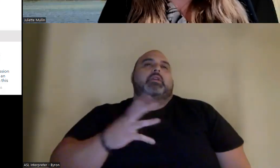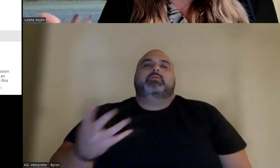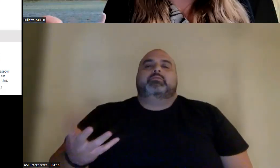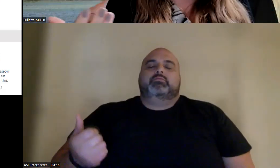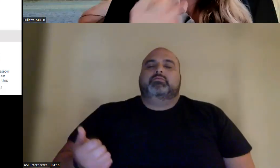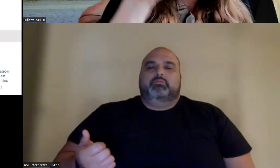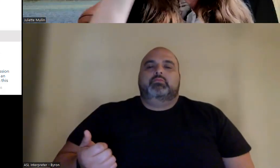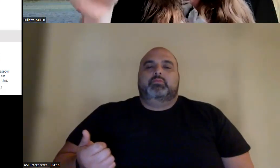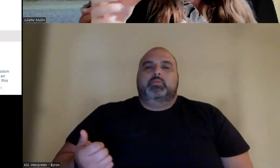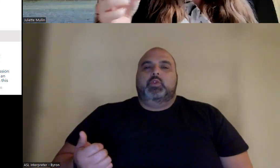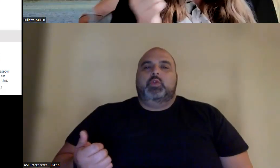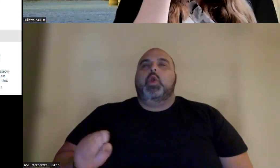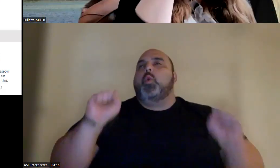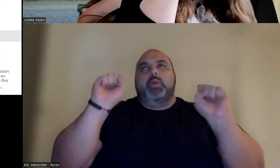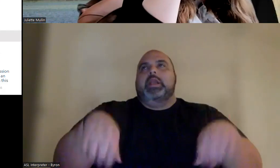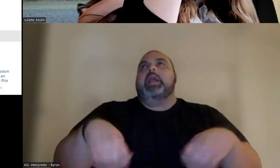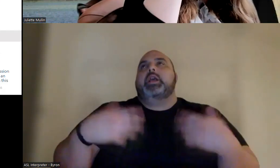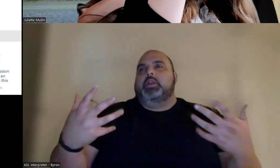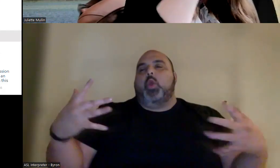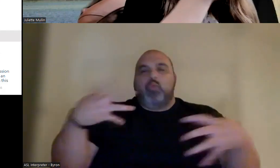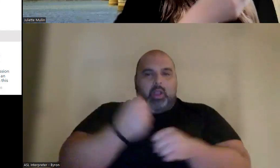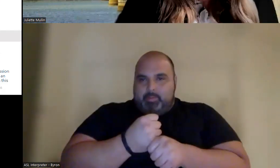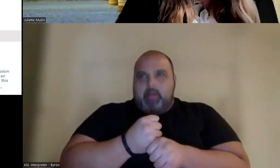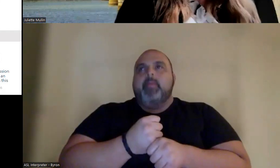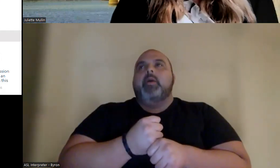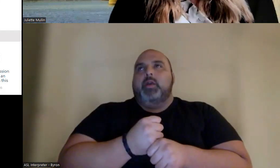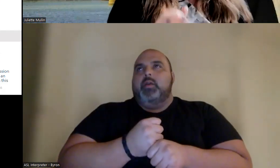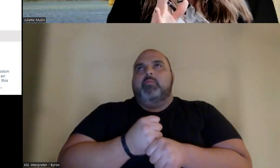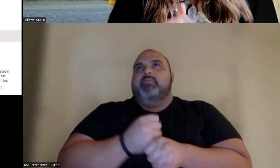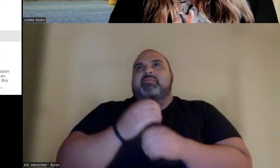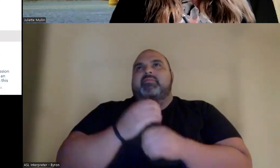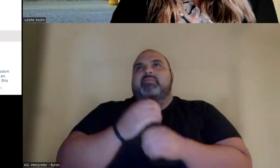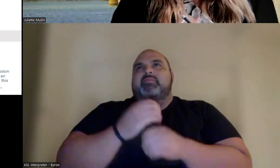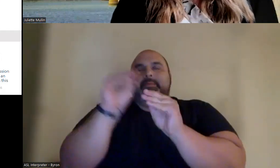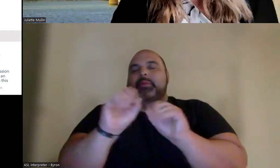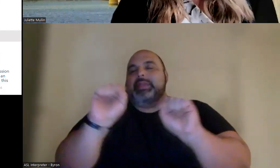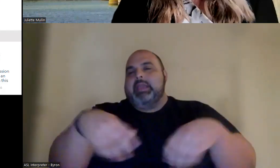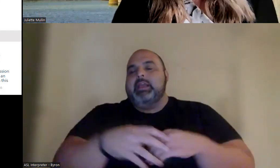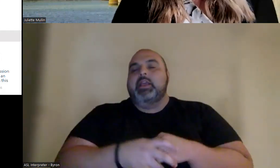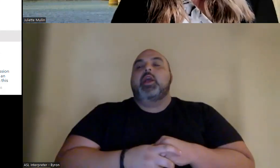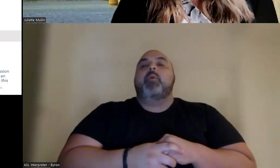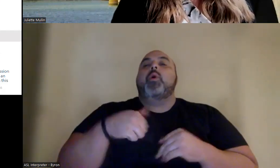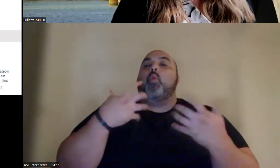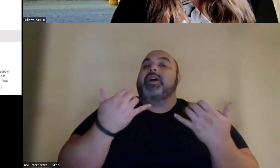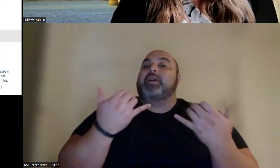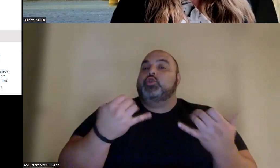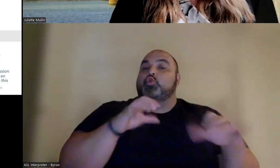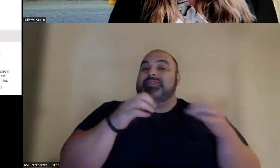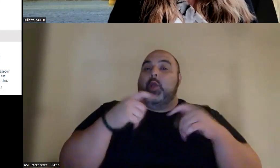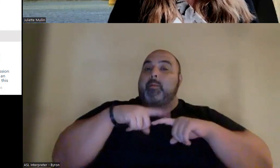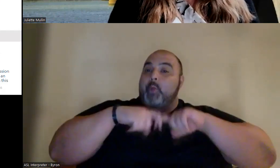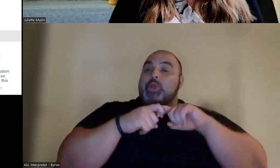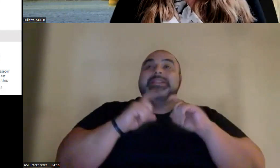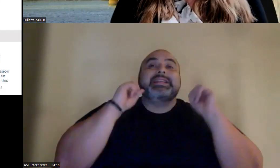We can kind of wrap up our principles at the beginning of our next meeting if needed. What we'd like to do here is pause and hear